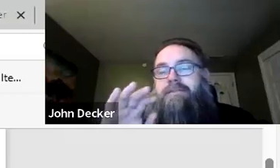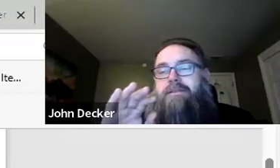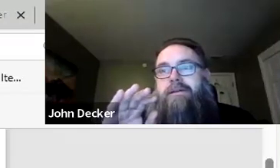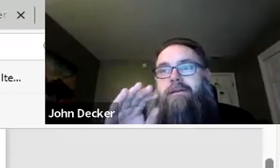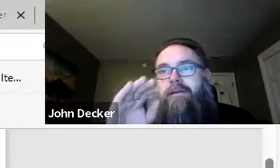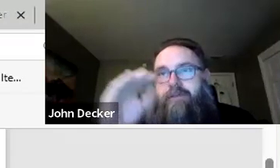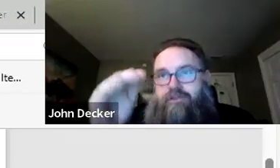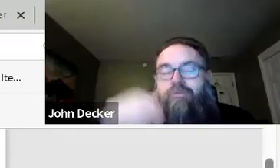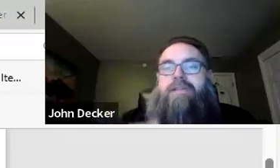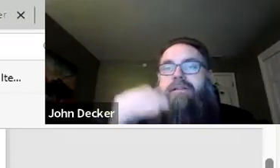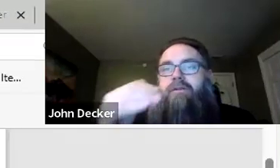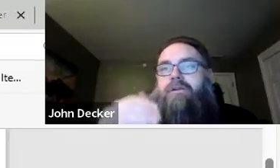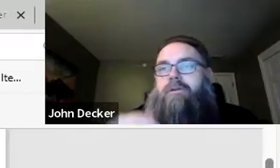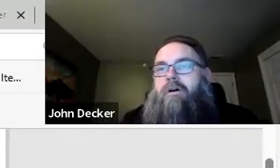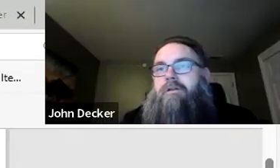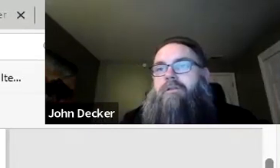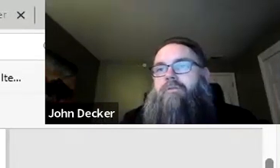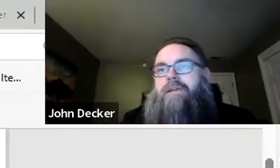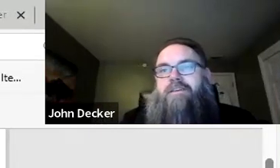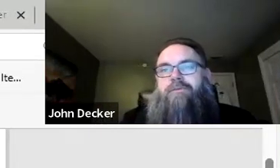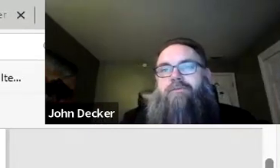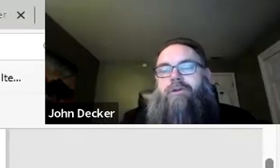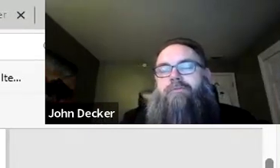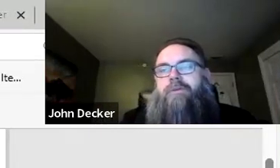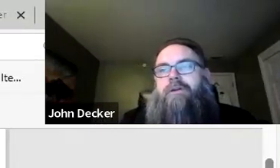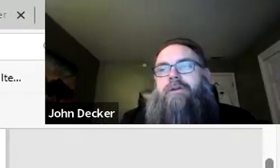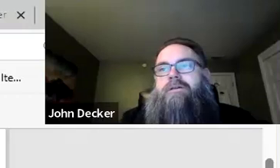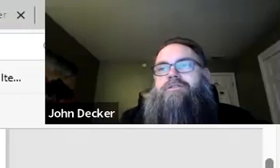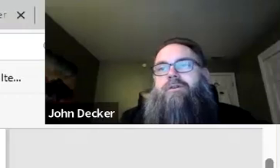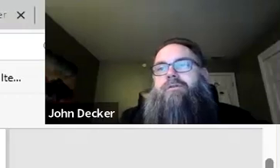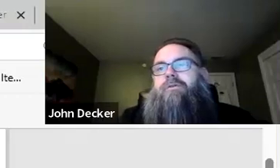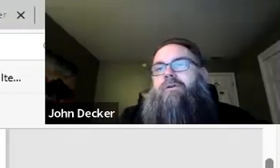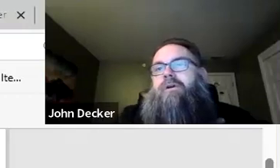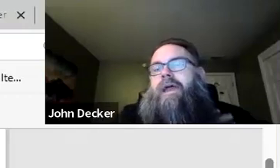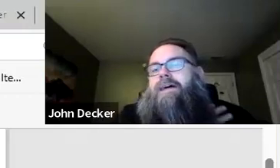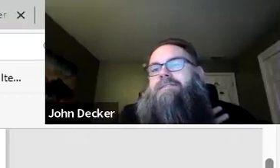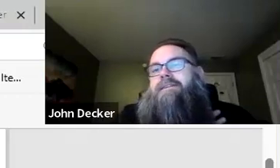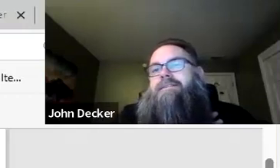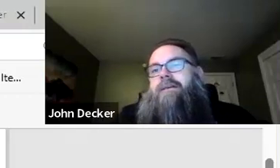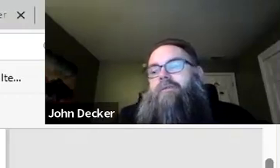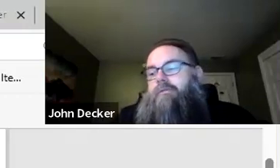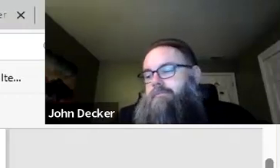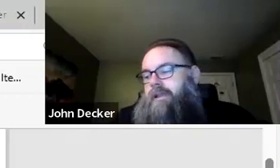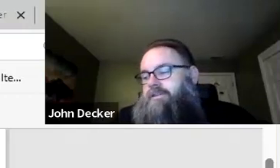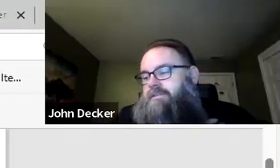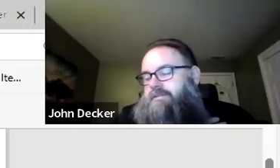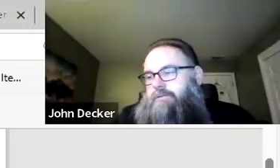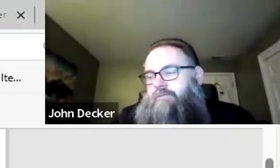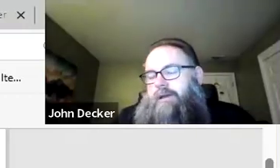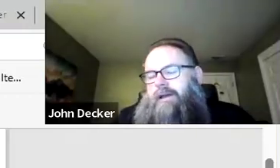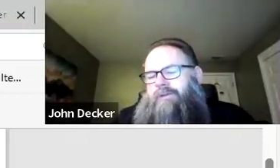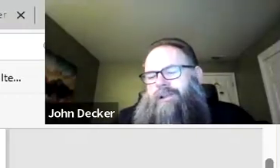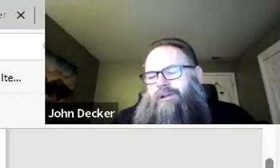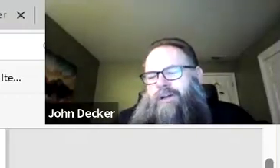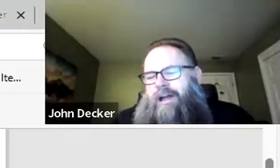So that's the two rates that are going to be on the rate table for you. So as an example, and I